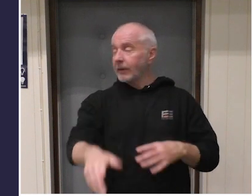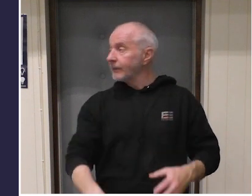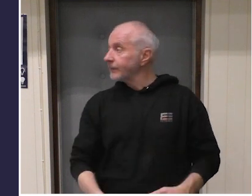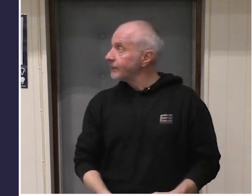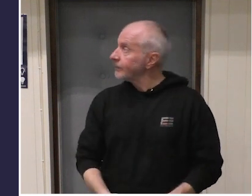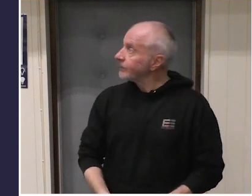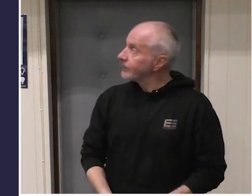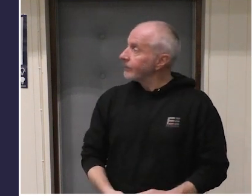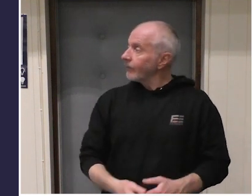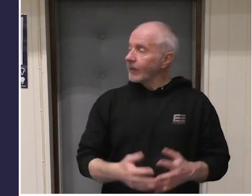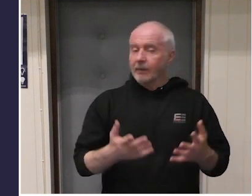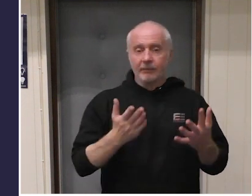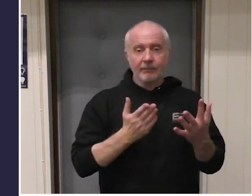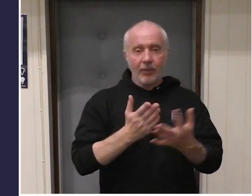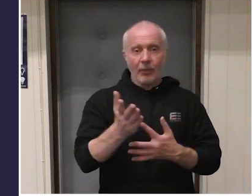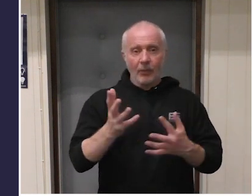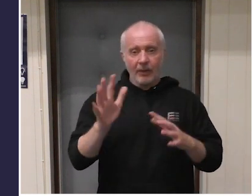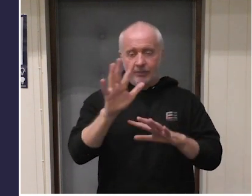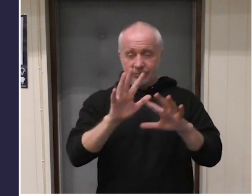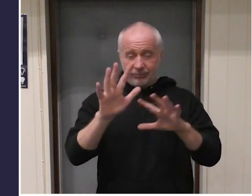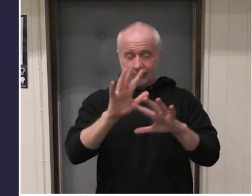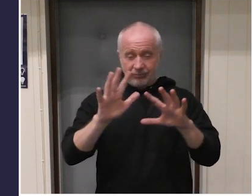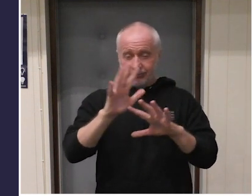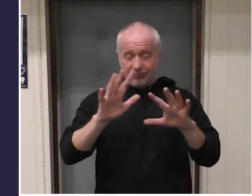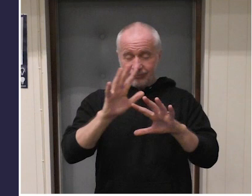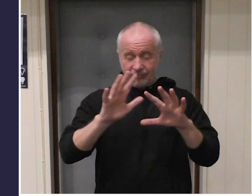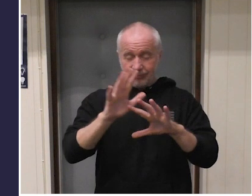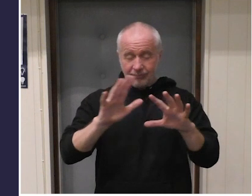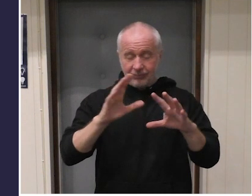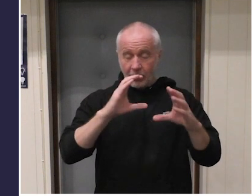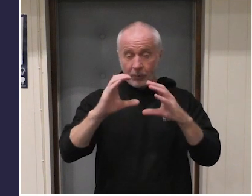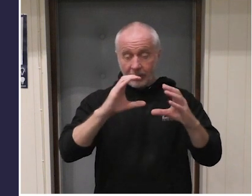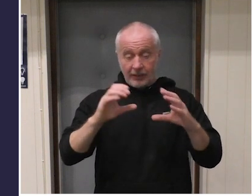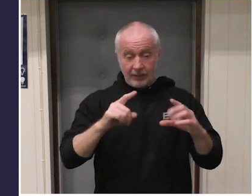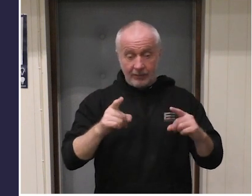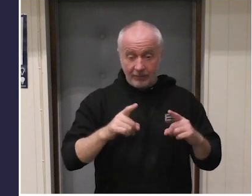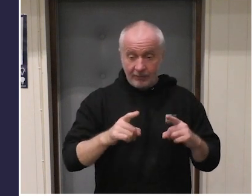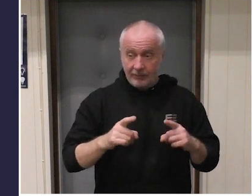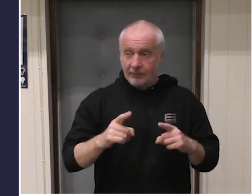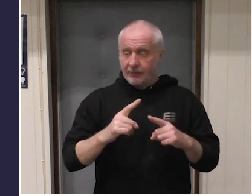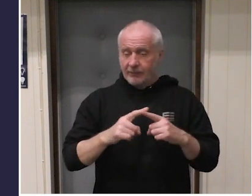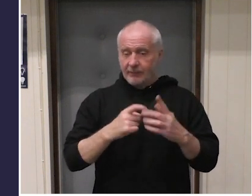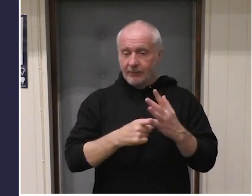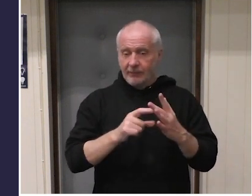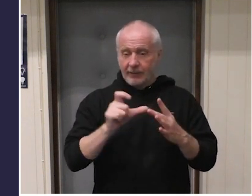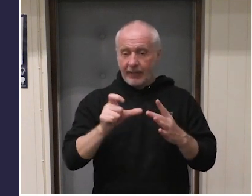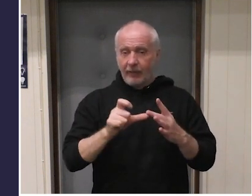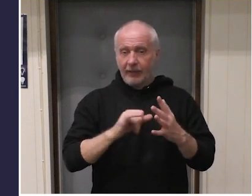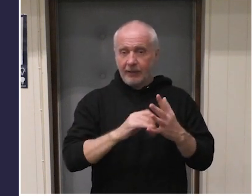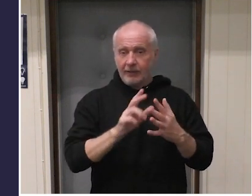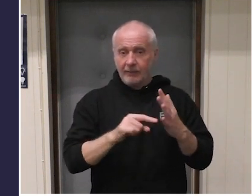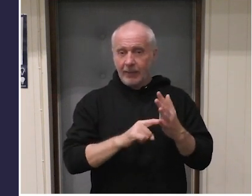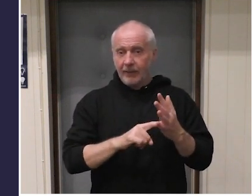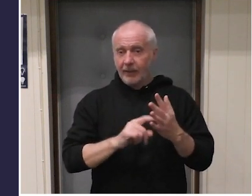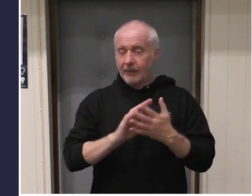Over some sort of noisy communication channel. And this is an idea put forward by Eric Smith and Harold Moritz